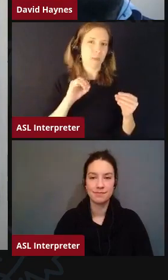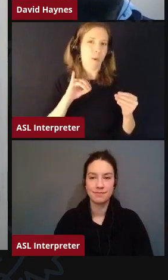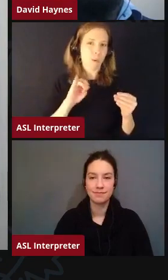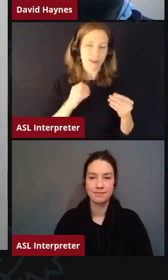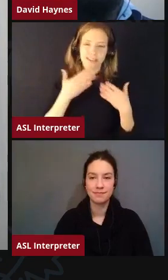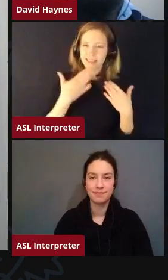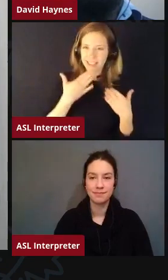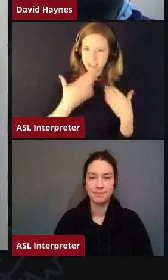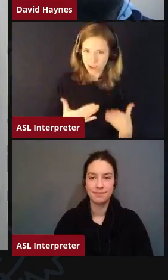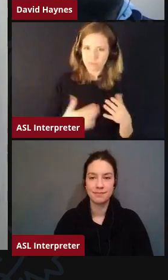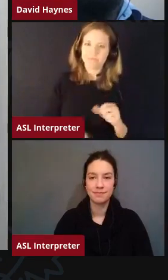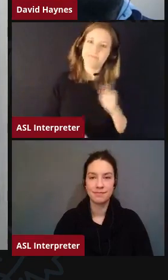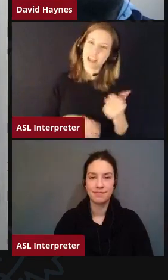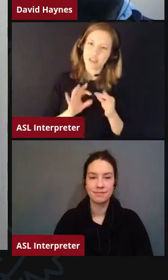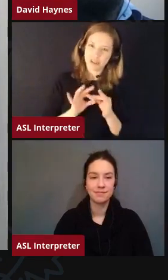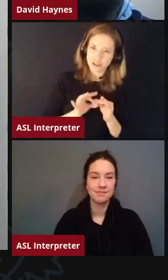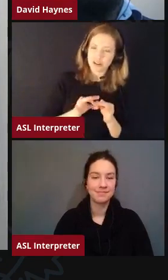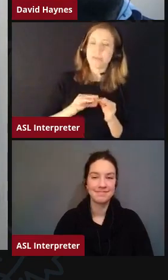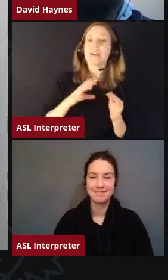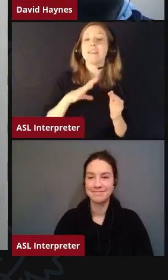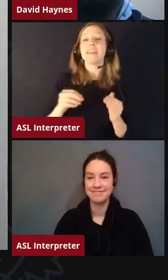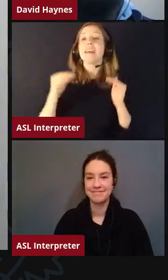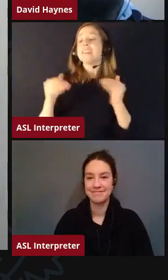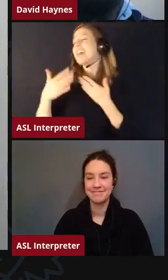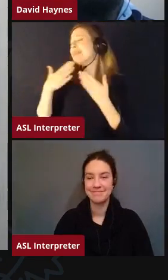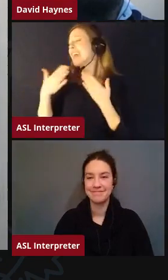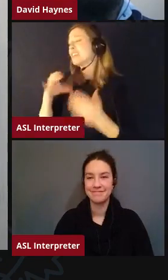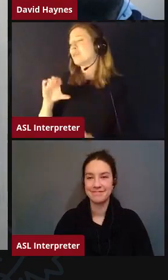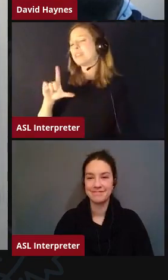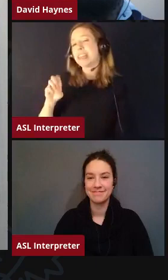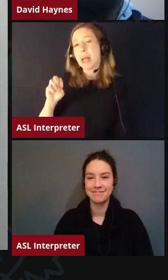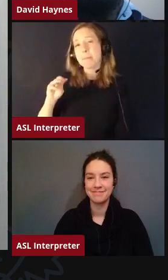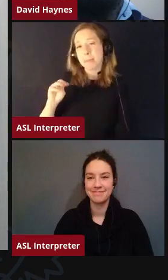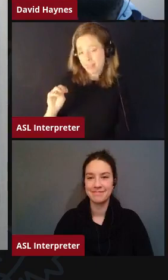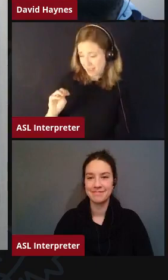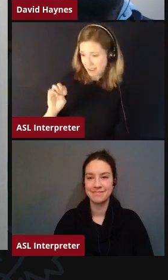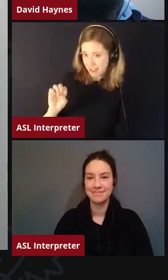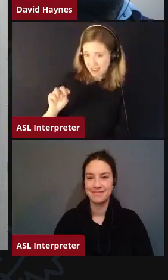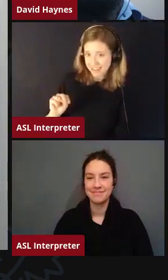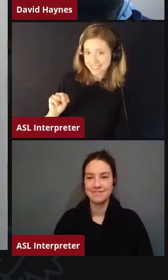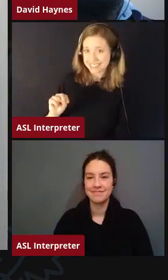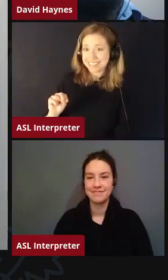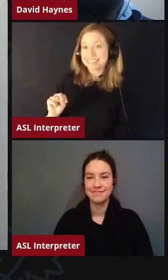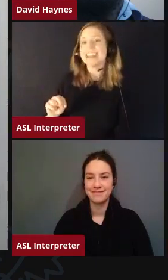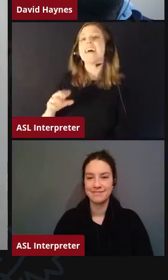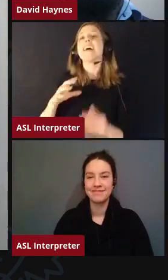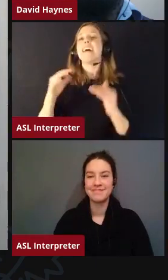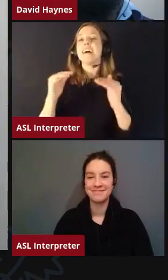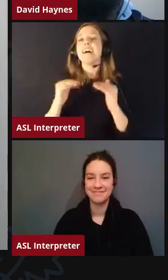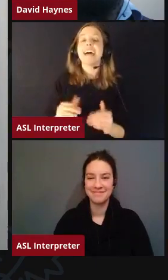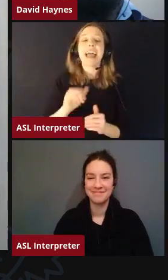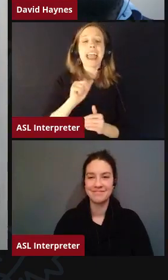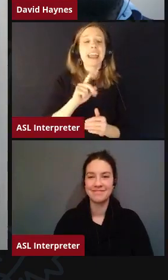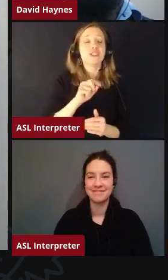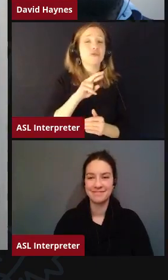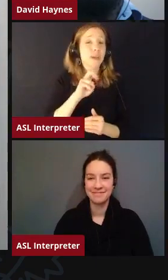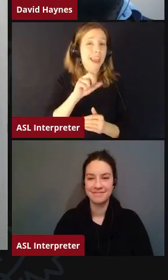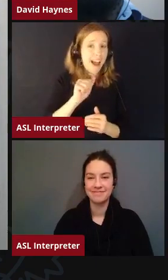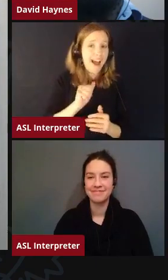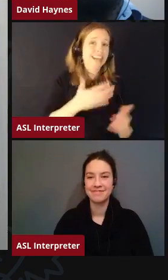Clement Wilcox, who is behind the scenes, Andrea Hickel, and of course the very